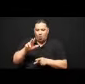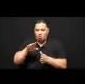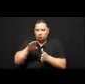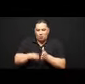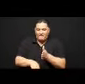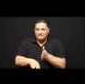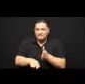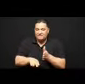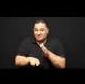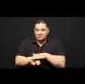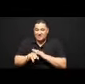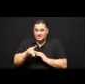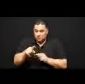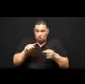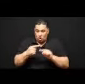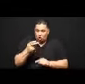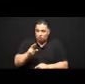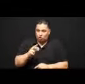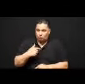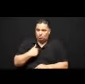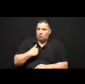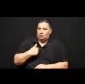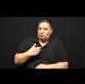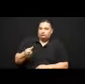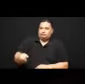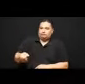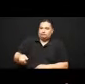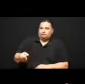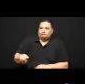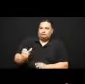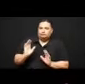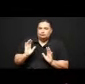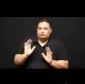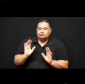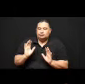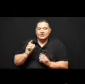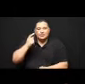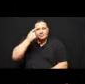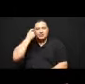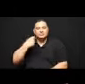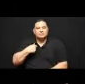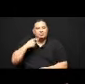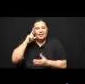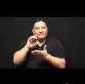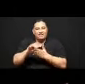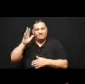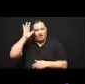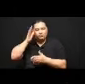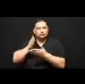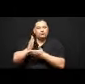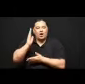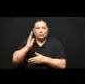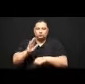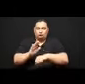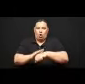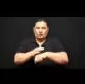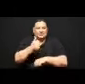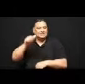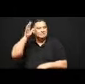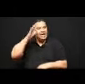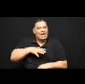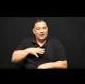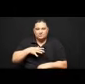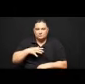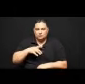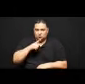her," I simply shook his hand. Because I believe in a father's right to warn any man about